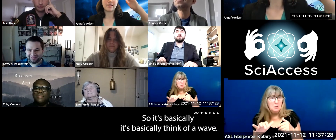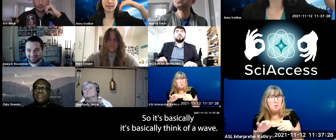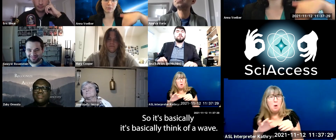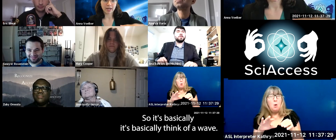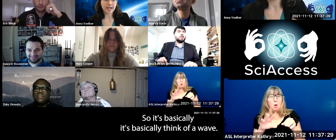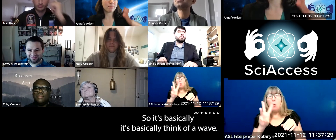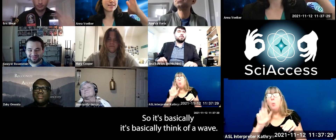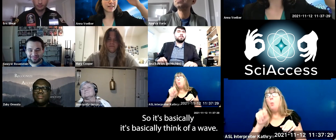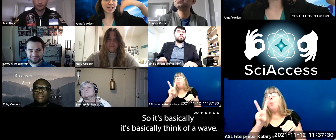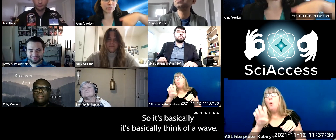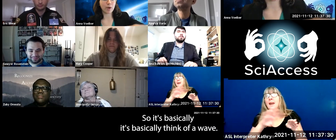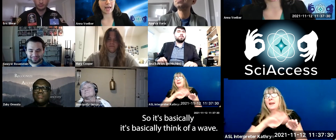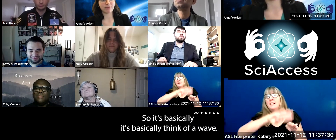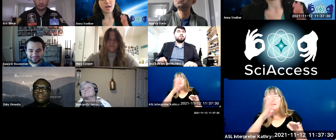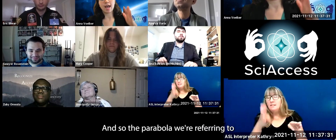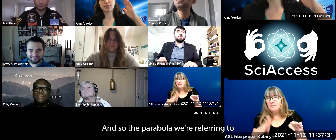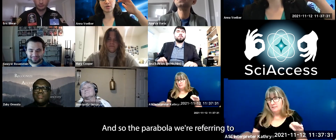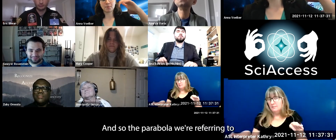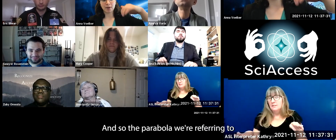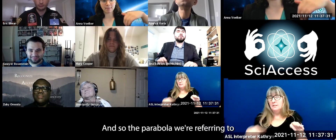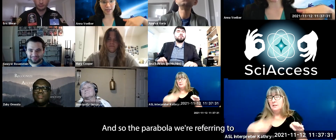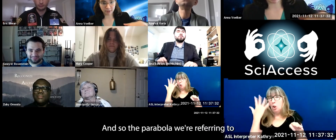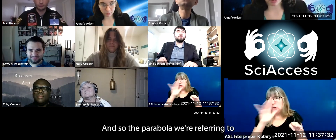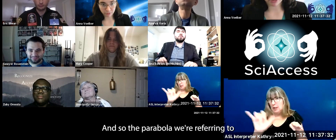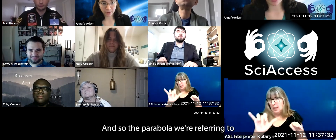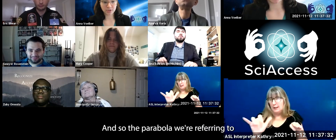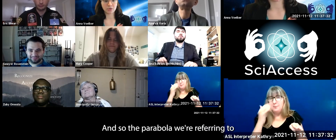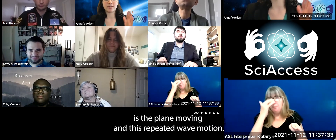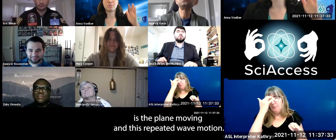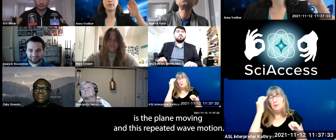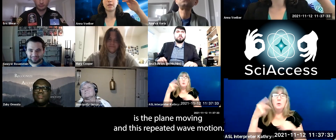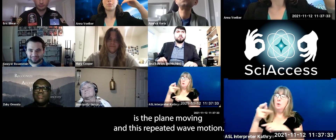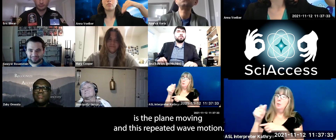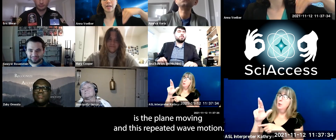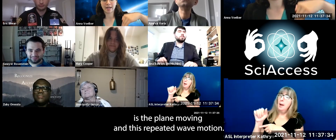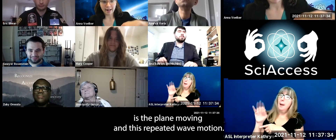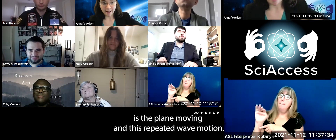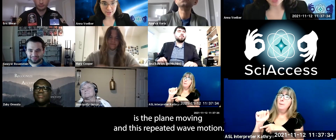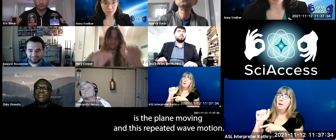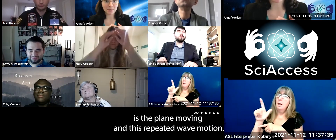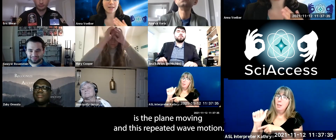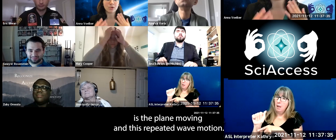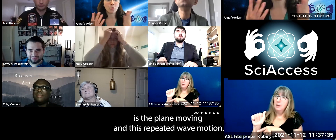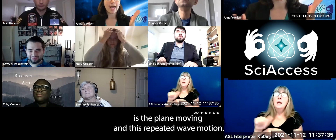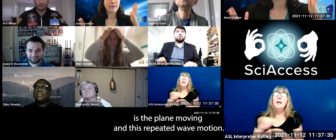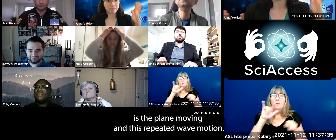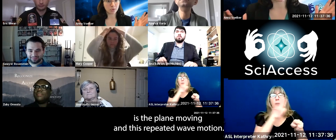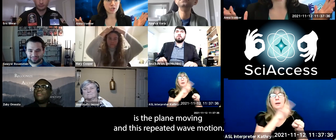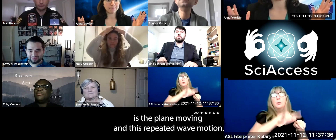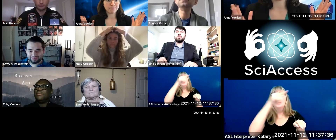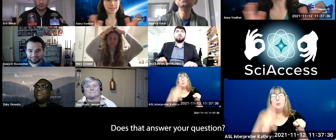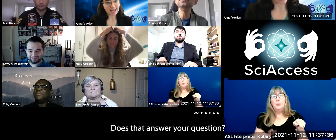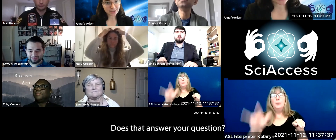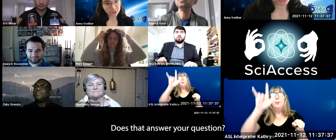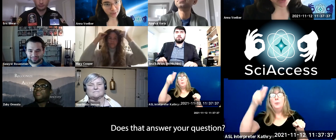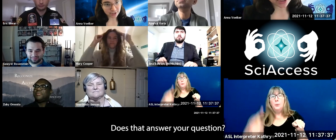it's basically think of a wave. And so the parabola we're referring to is the plane moving in this repeated wave